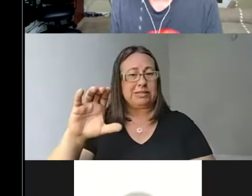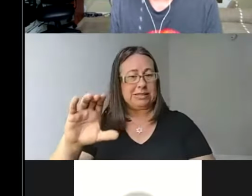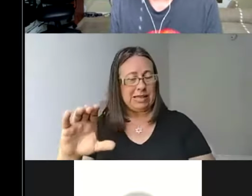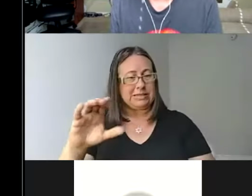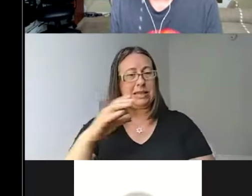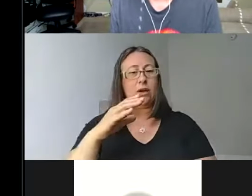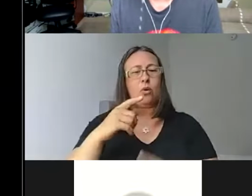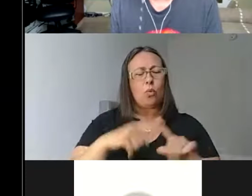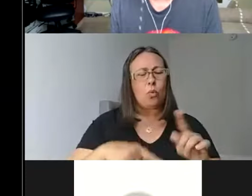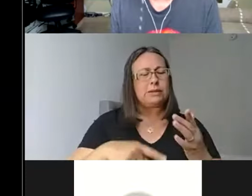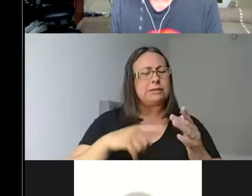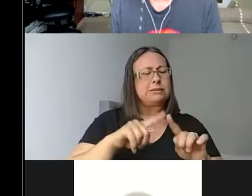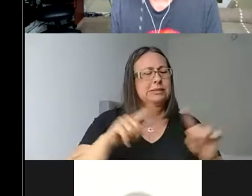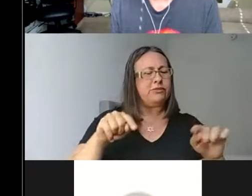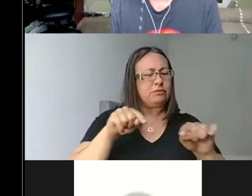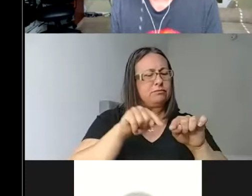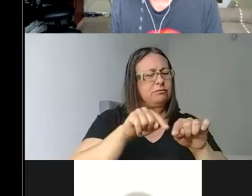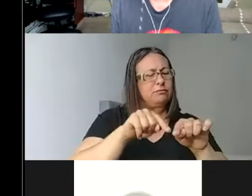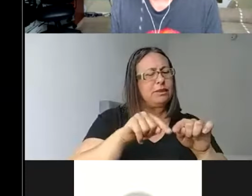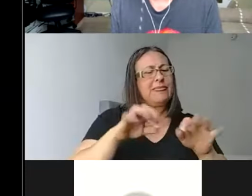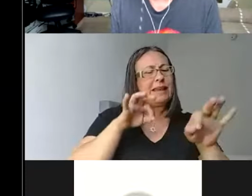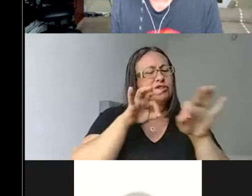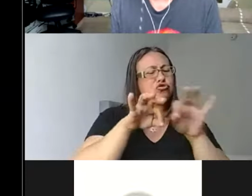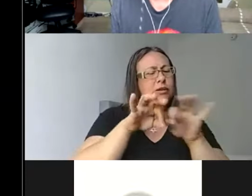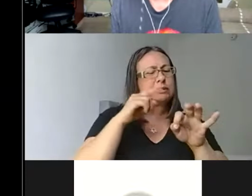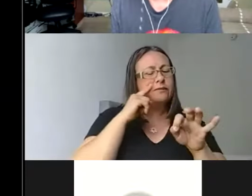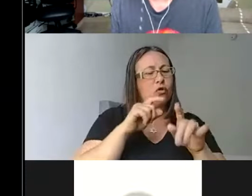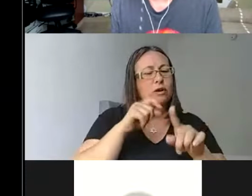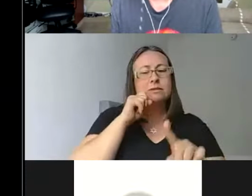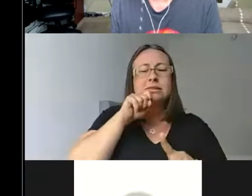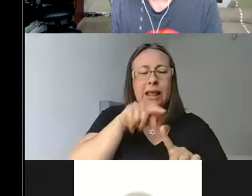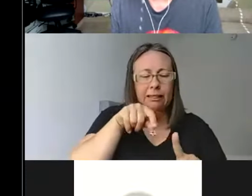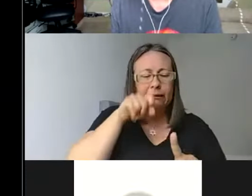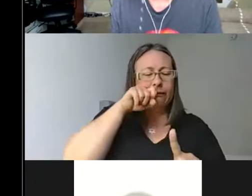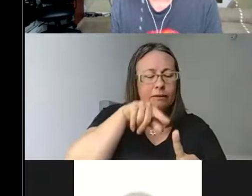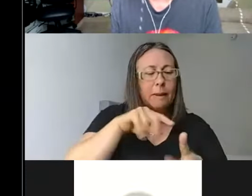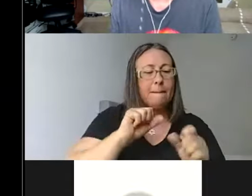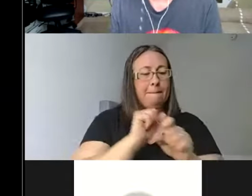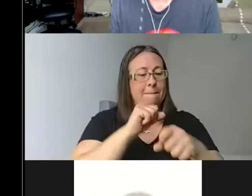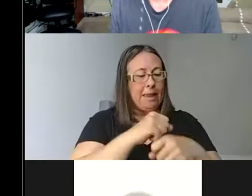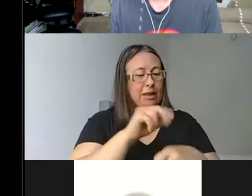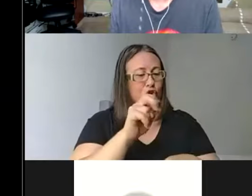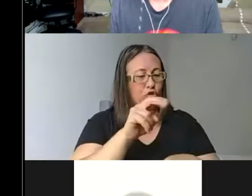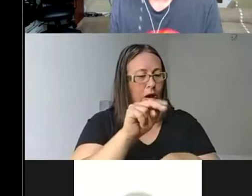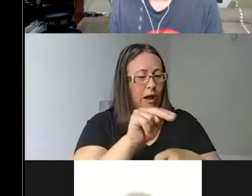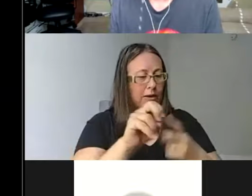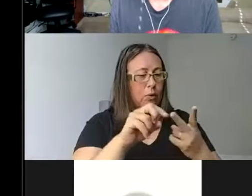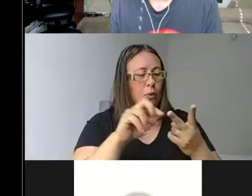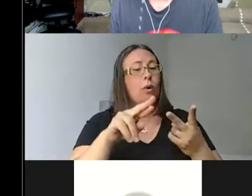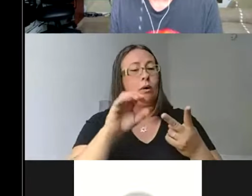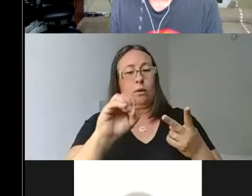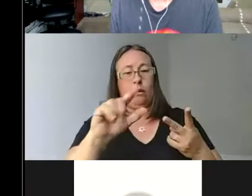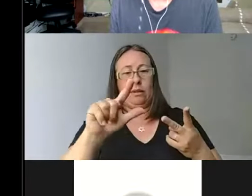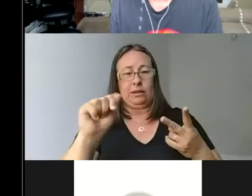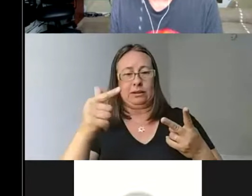progenitors to try to get at the instructions that are important for telling them to make either neurons or oligodendrocytes. We don't